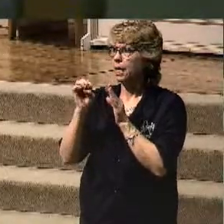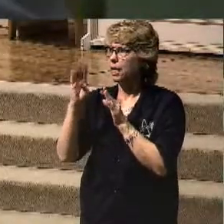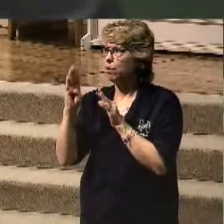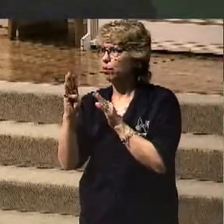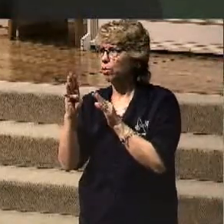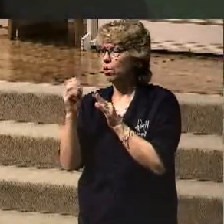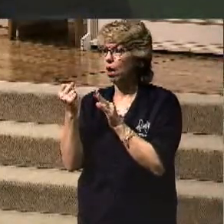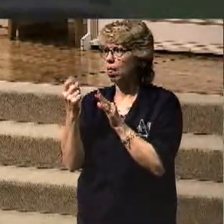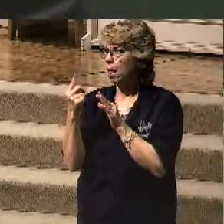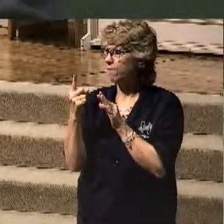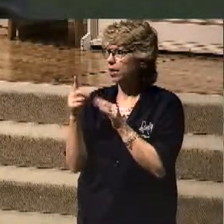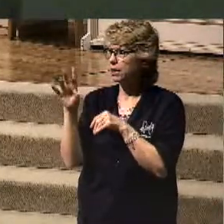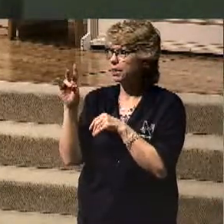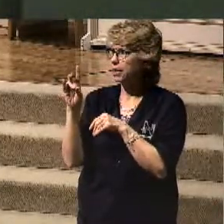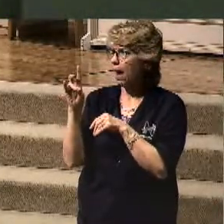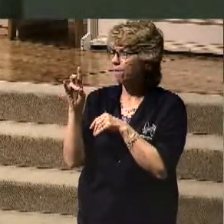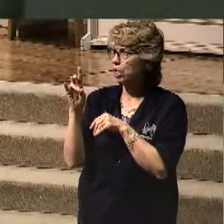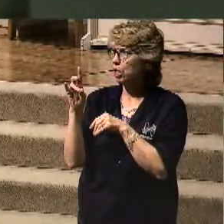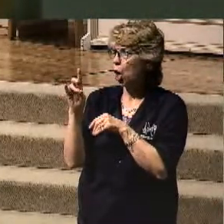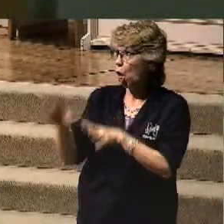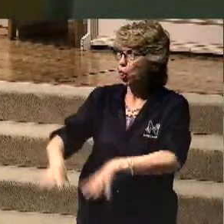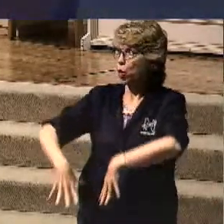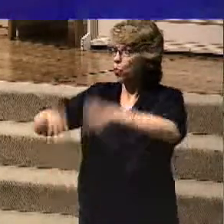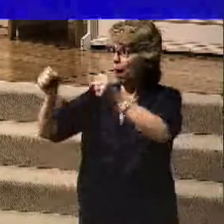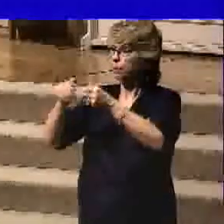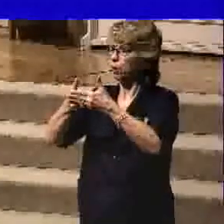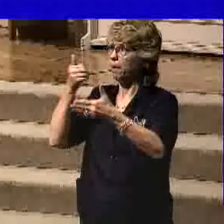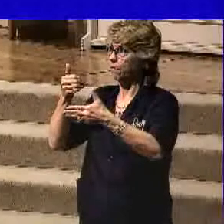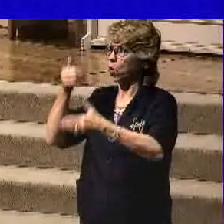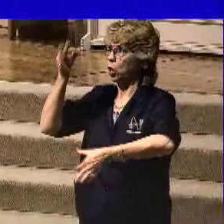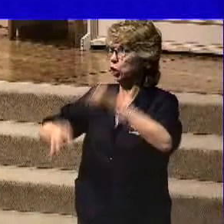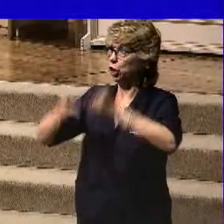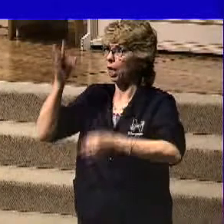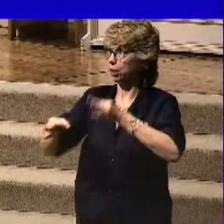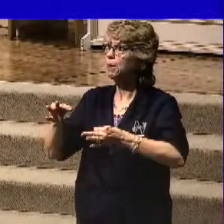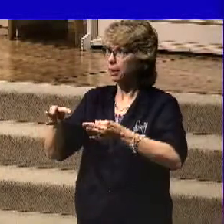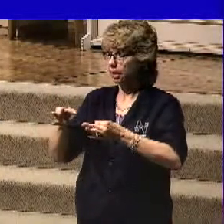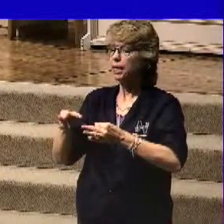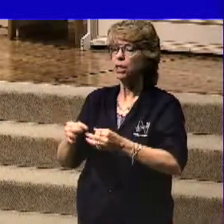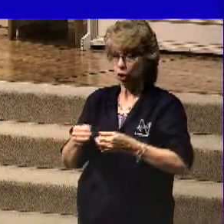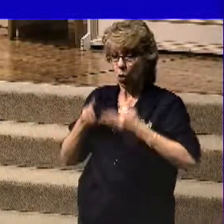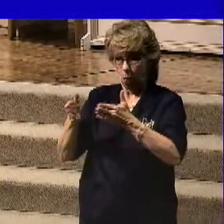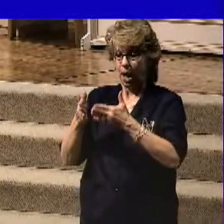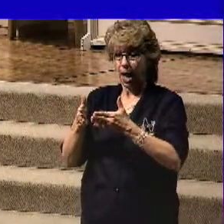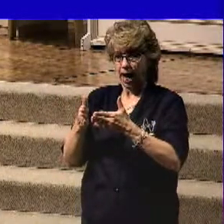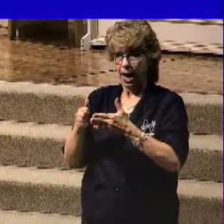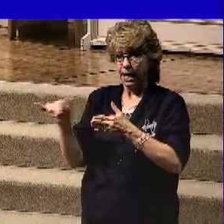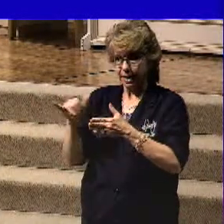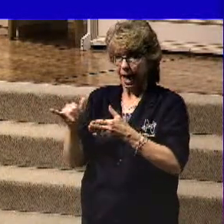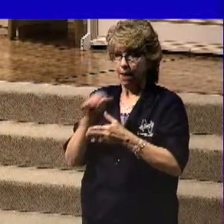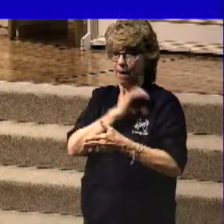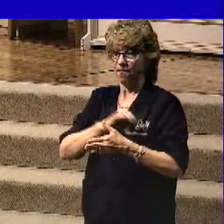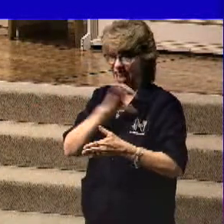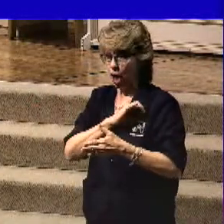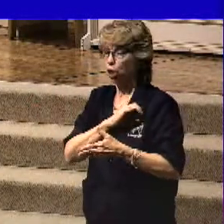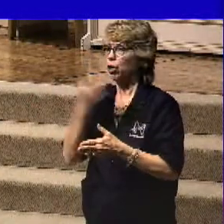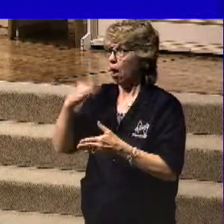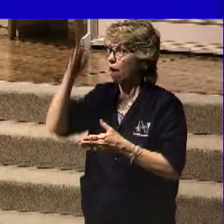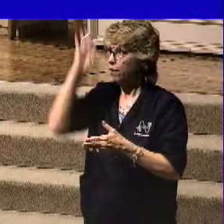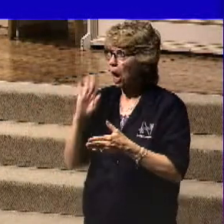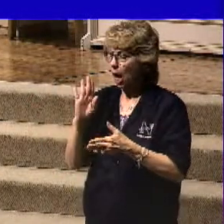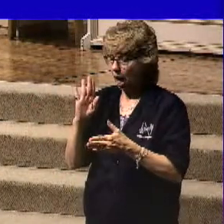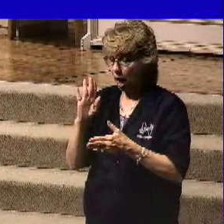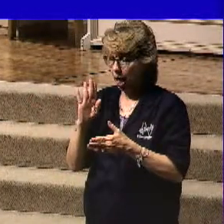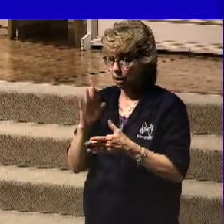11:7, the rapture before judgment is consistent with the actions and character of God. I mentioned this morning about